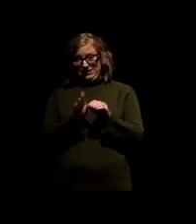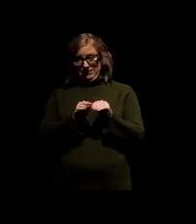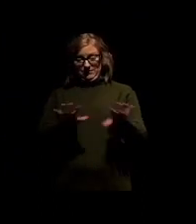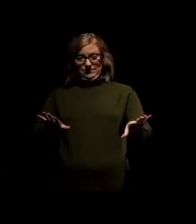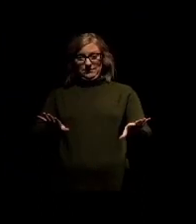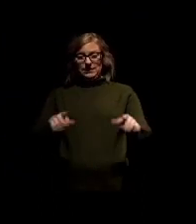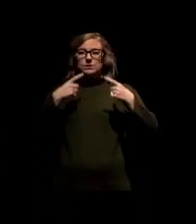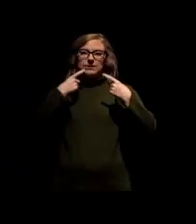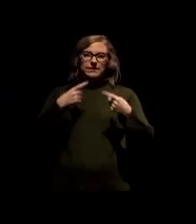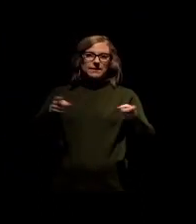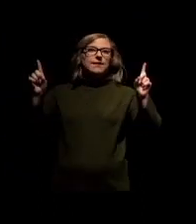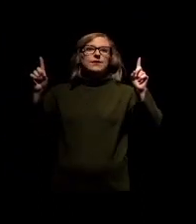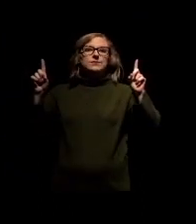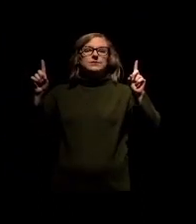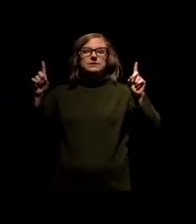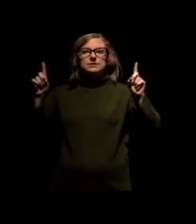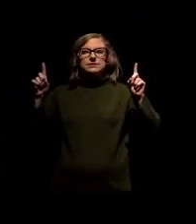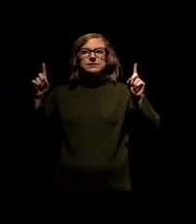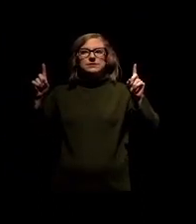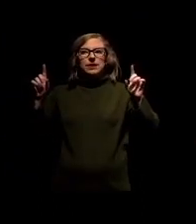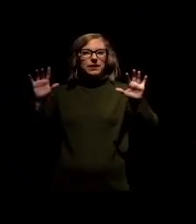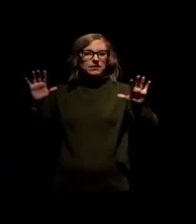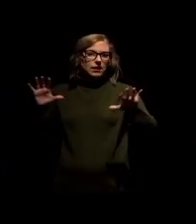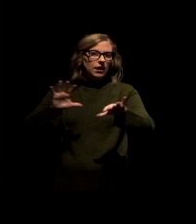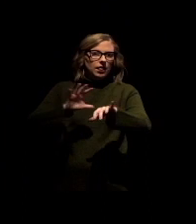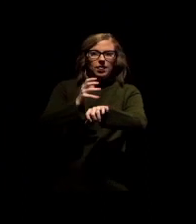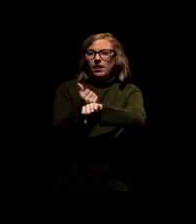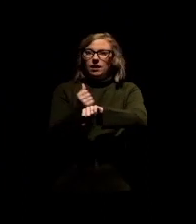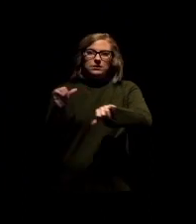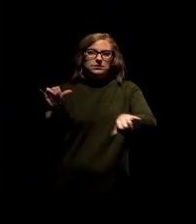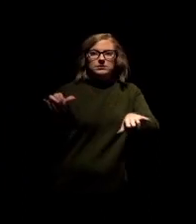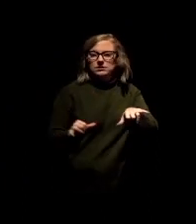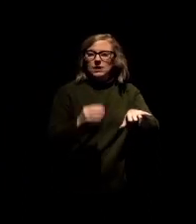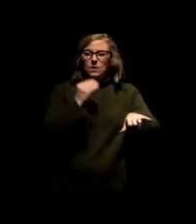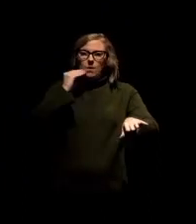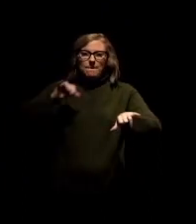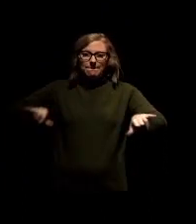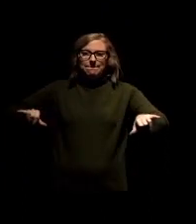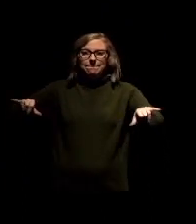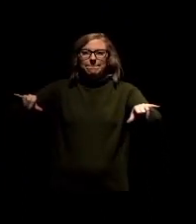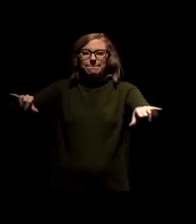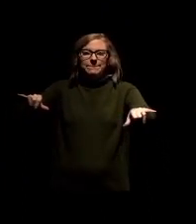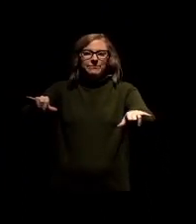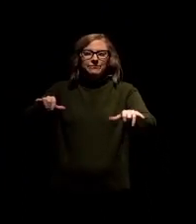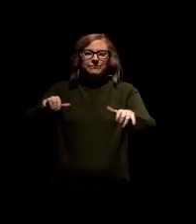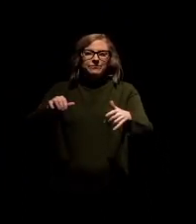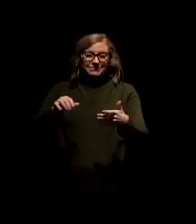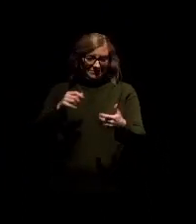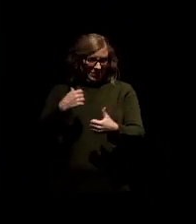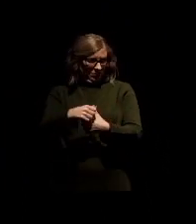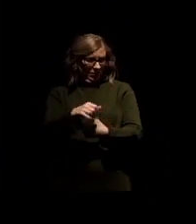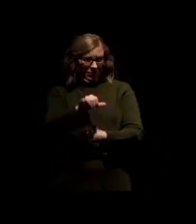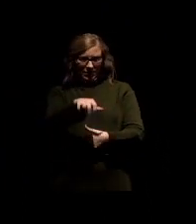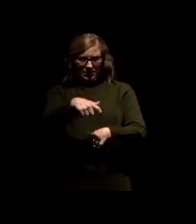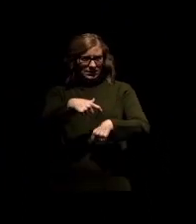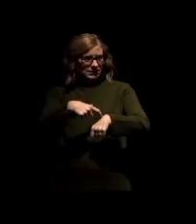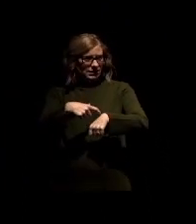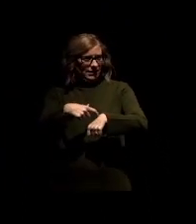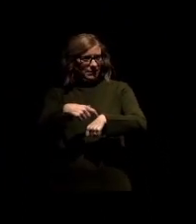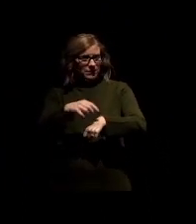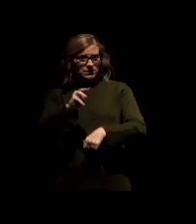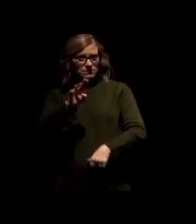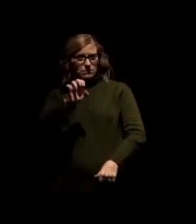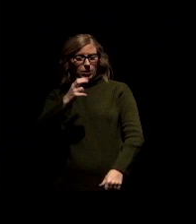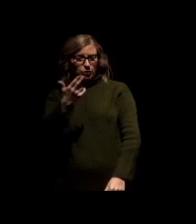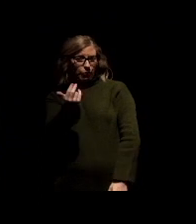when, we went into lockdown mode in March of 2020. Does everybody remember that day? It was March